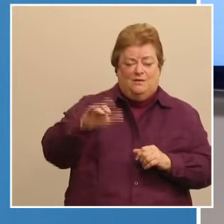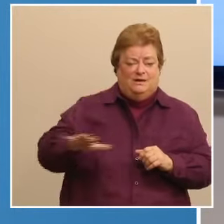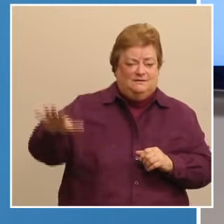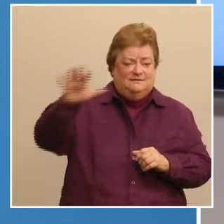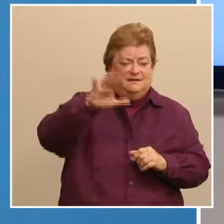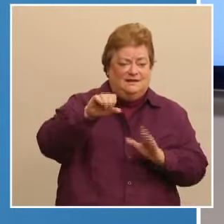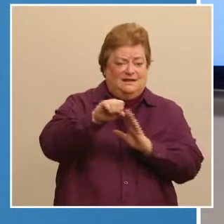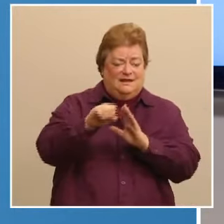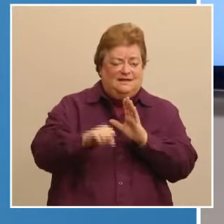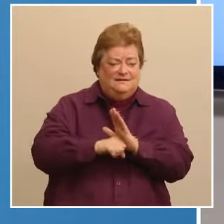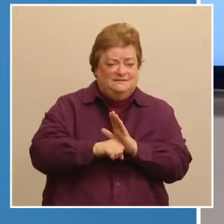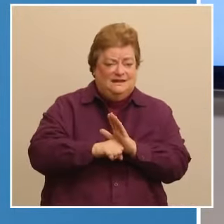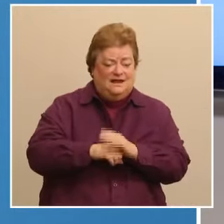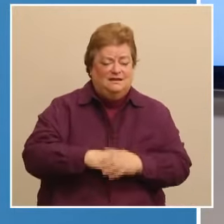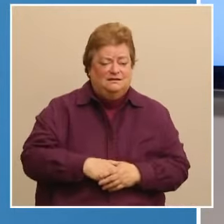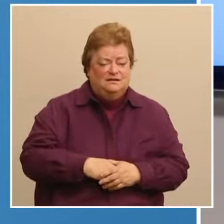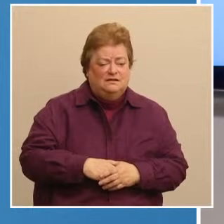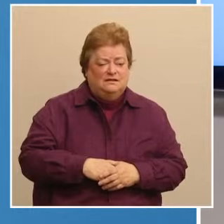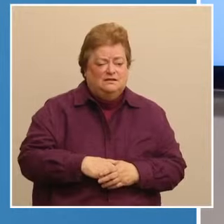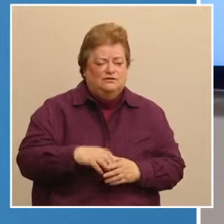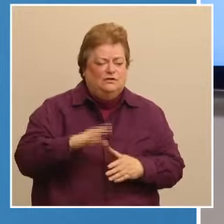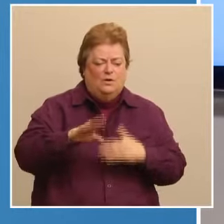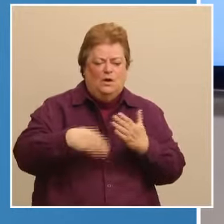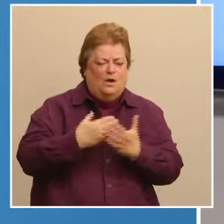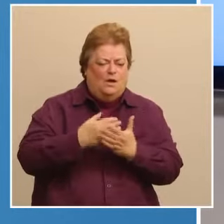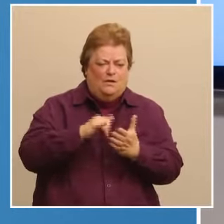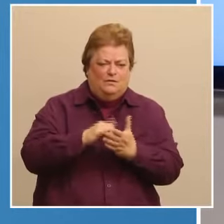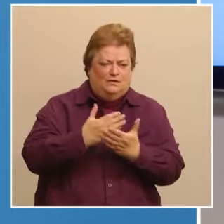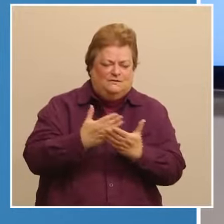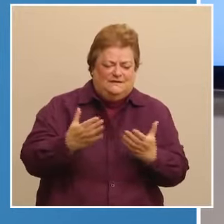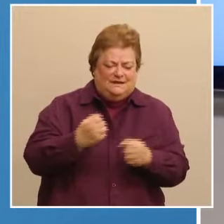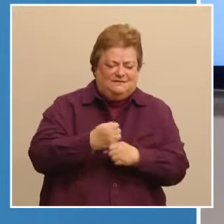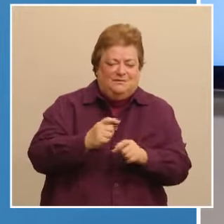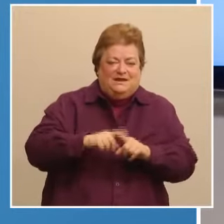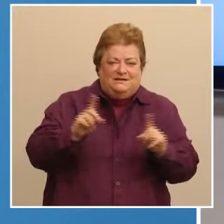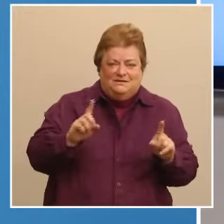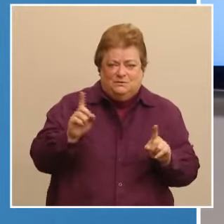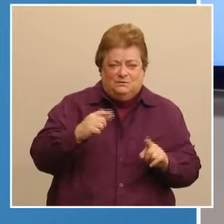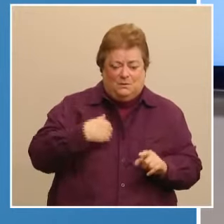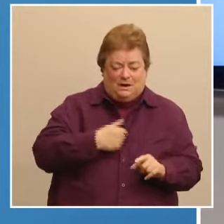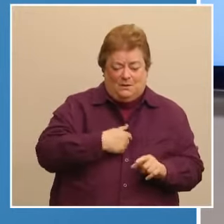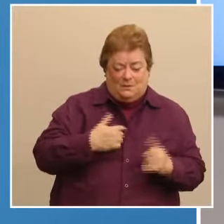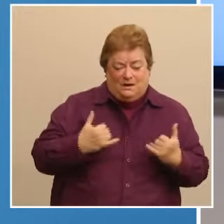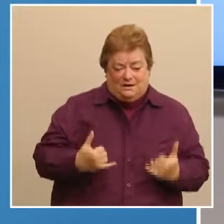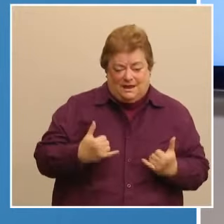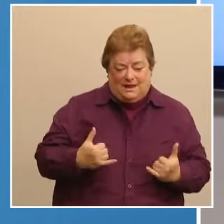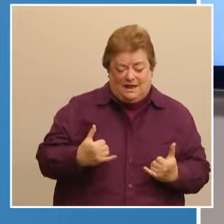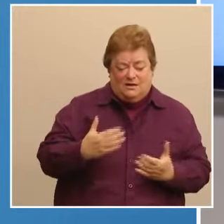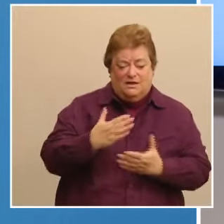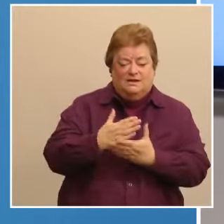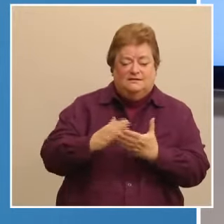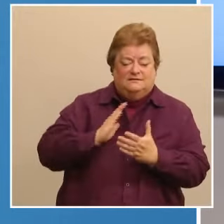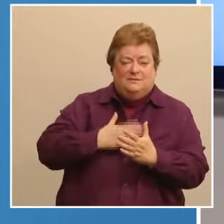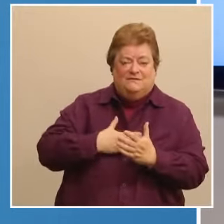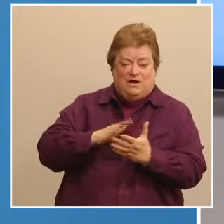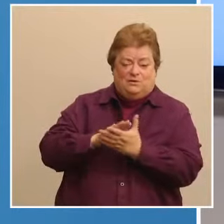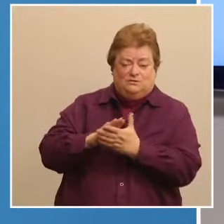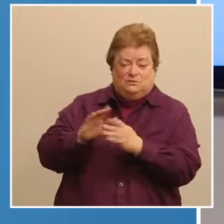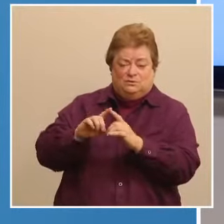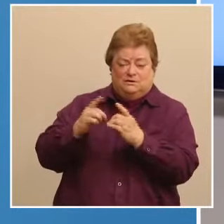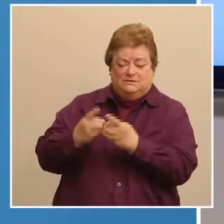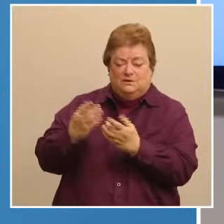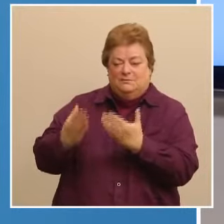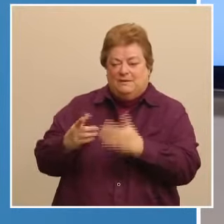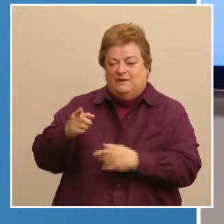in their health districts. So all those things make a difference for where we're at. And some of our schools, some of our districts maybe only